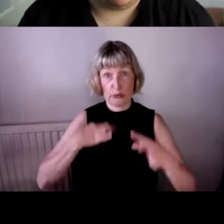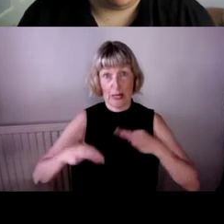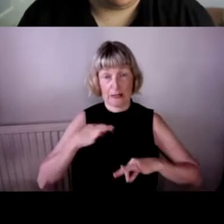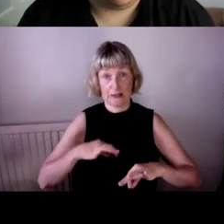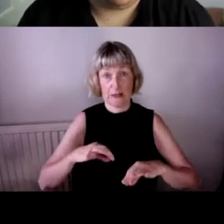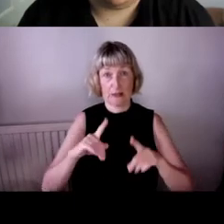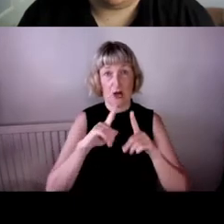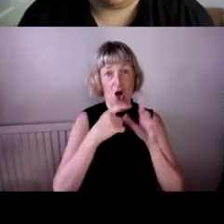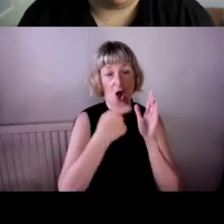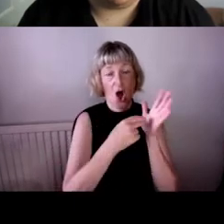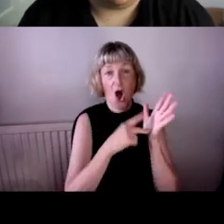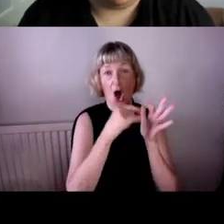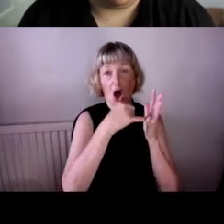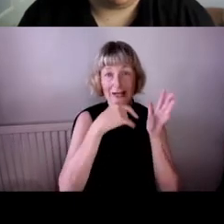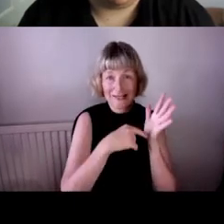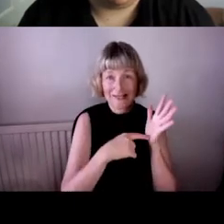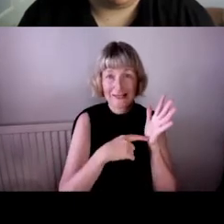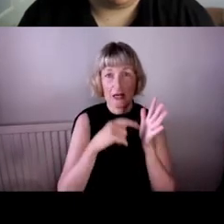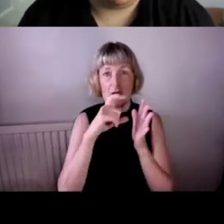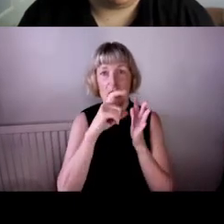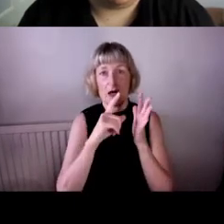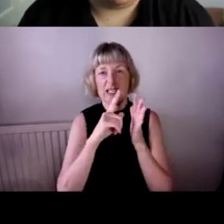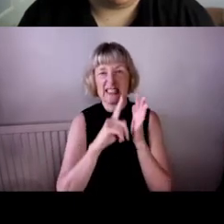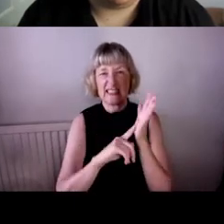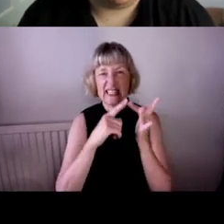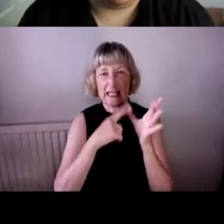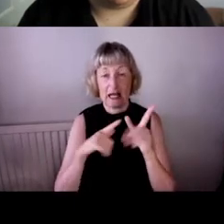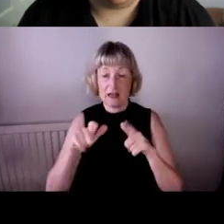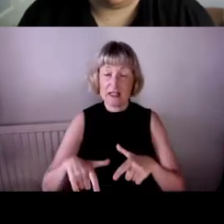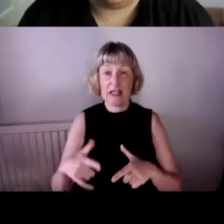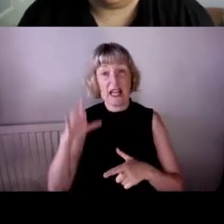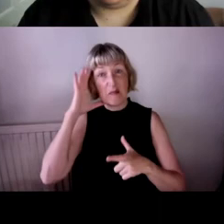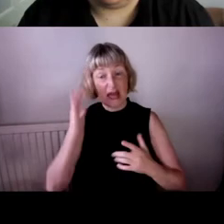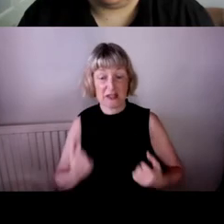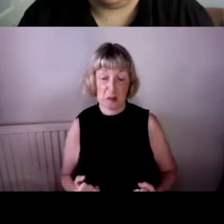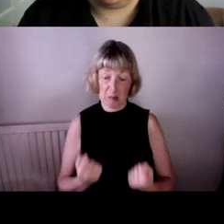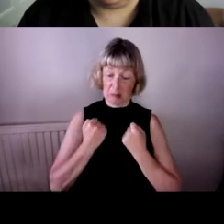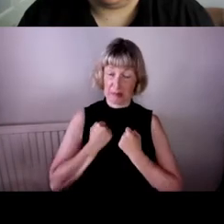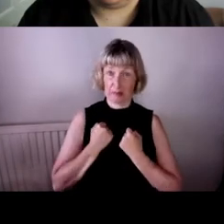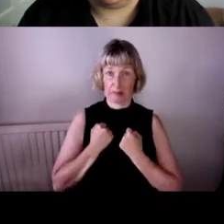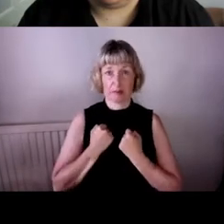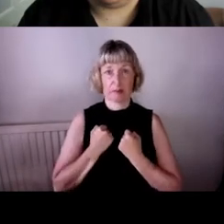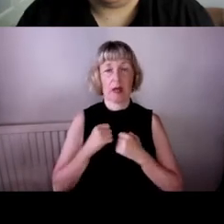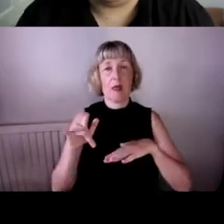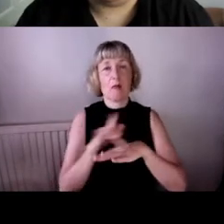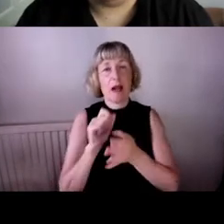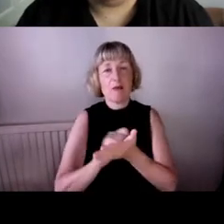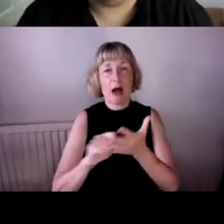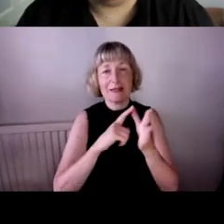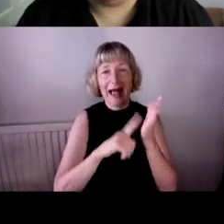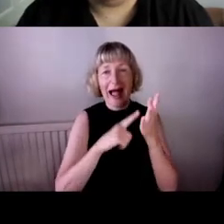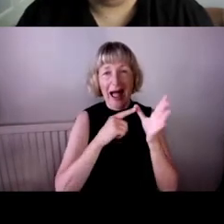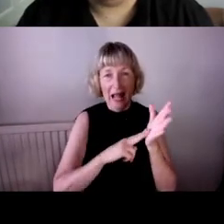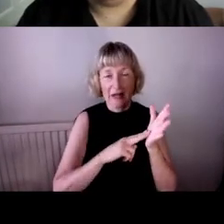Ernest and Delia, sitting in bed. It's an Alan Ayckbourn, so you can't get very much closer to traditional description than this.